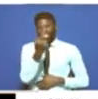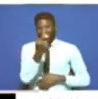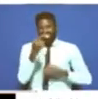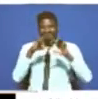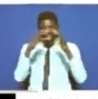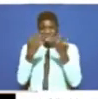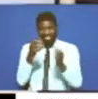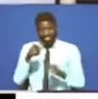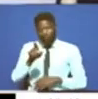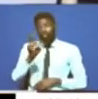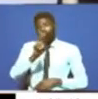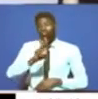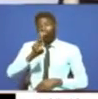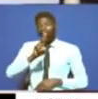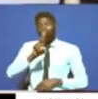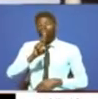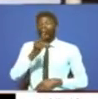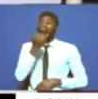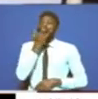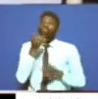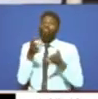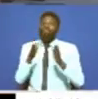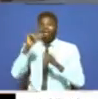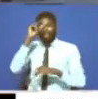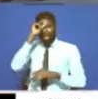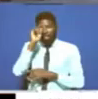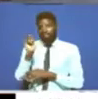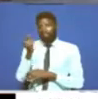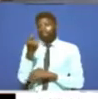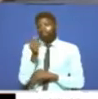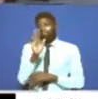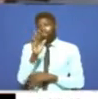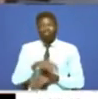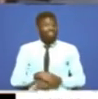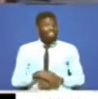misusing Kenya government money. Magoha also said the training of the teachers who will teach